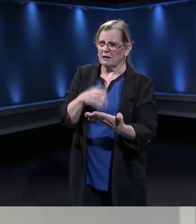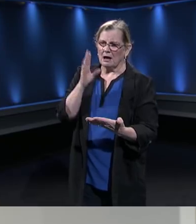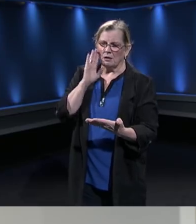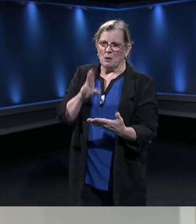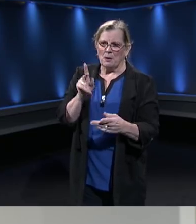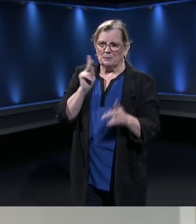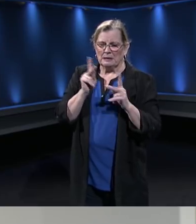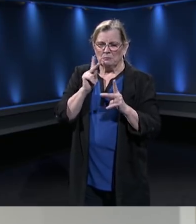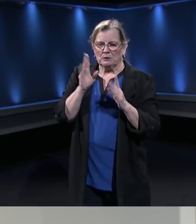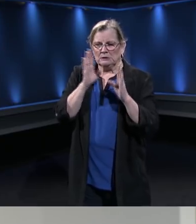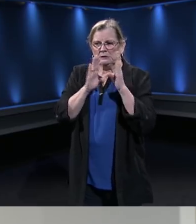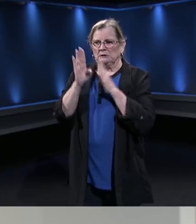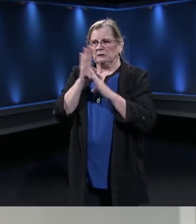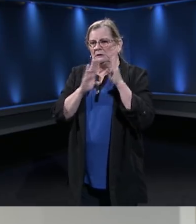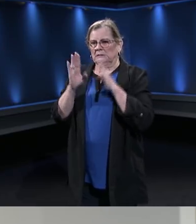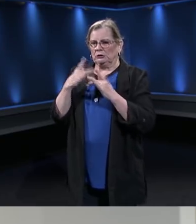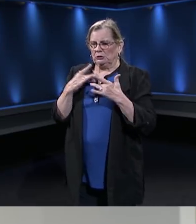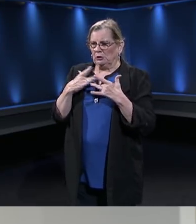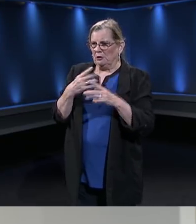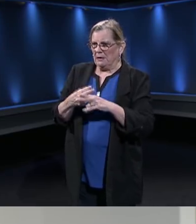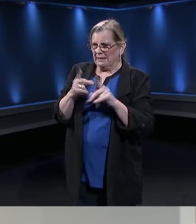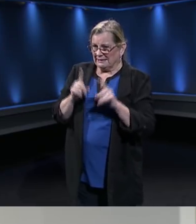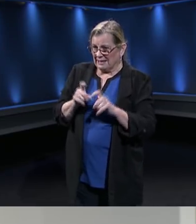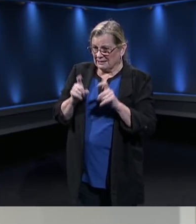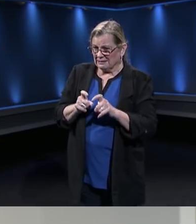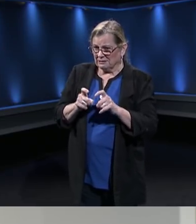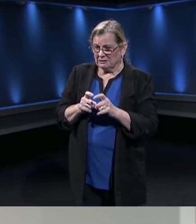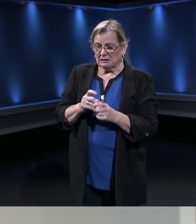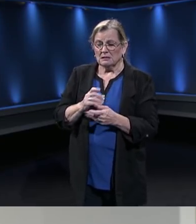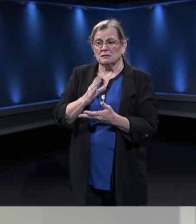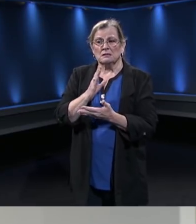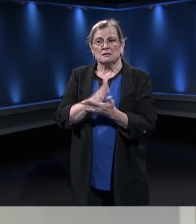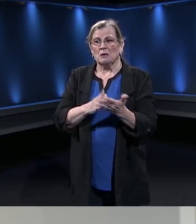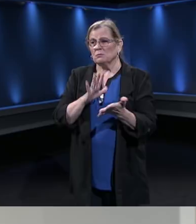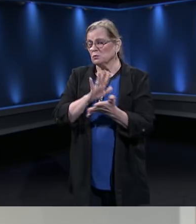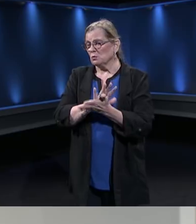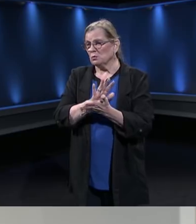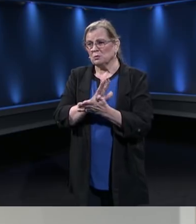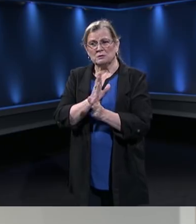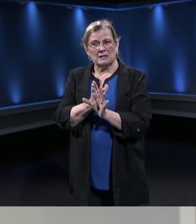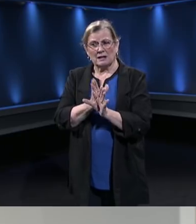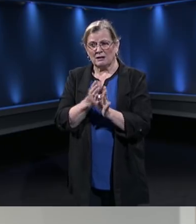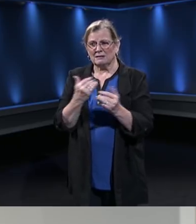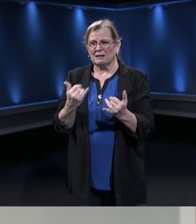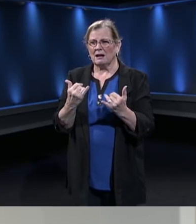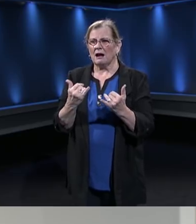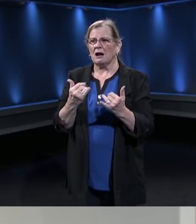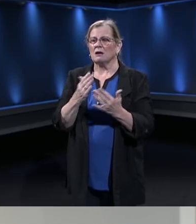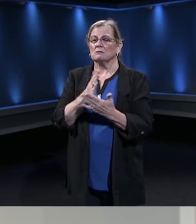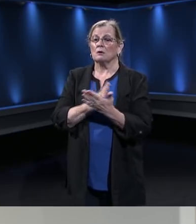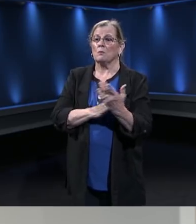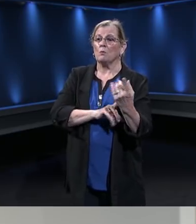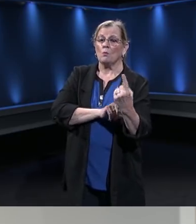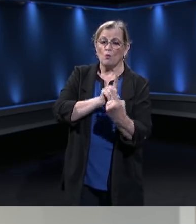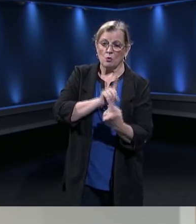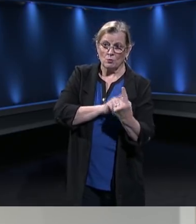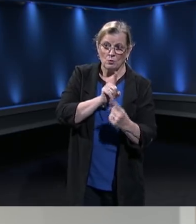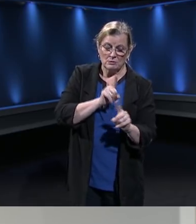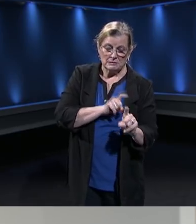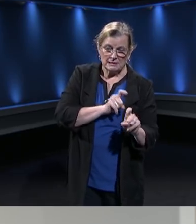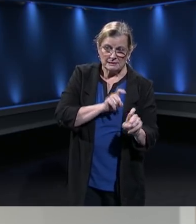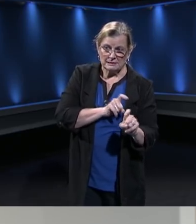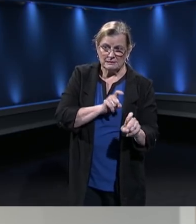are having some school psychologists already in a very limited fashion do some in-person testing that can't be done